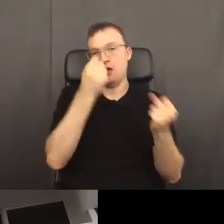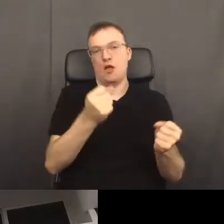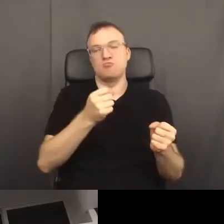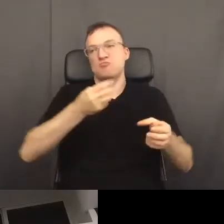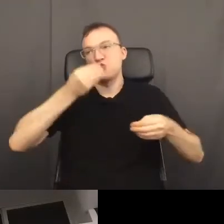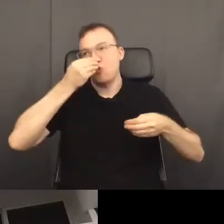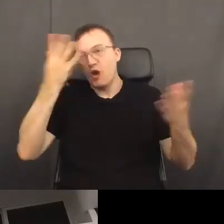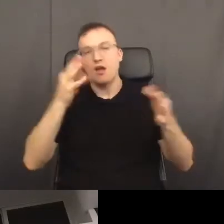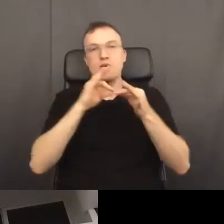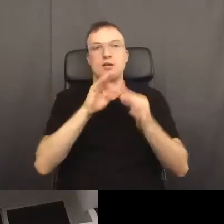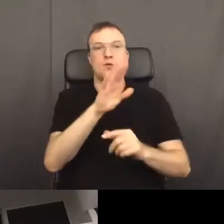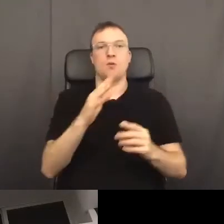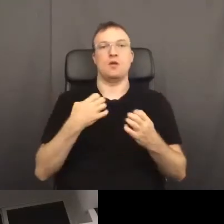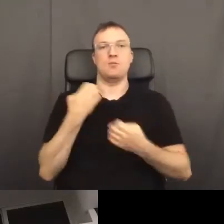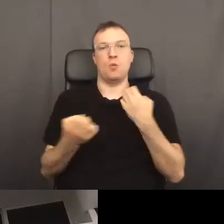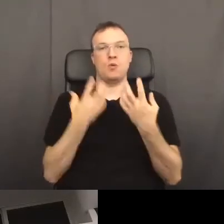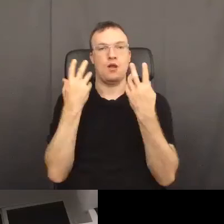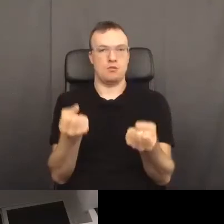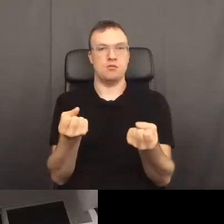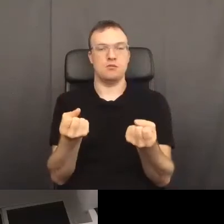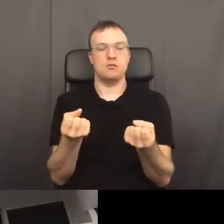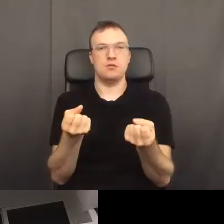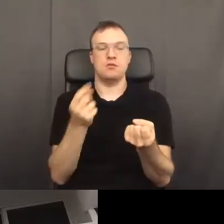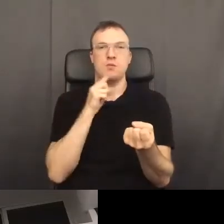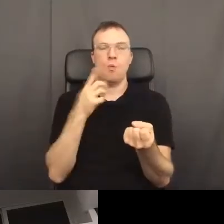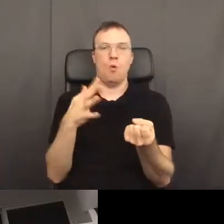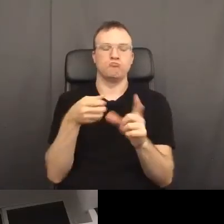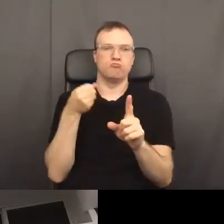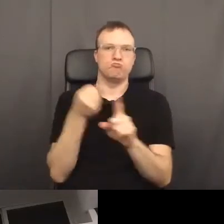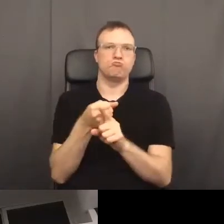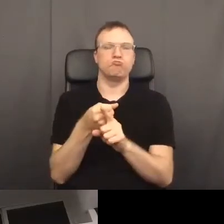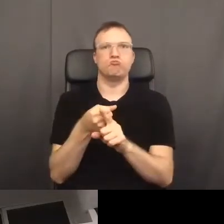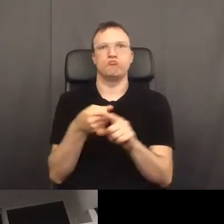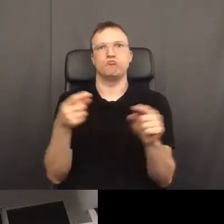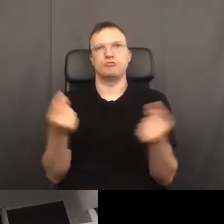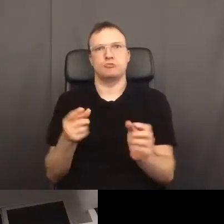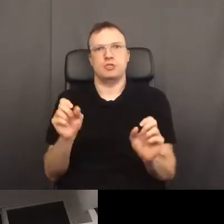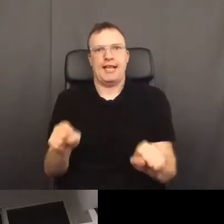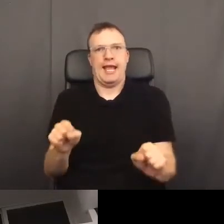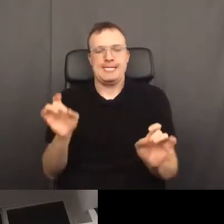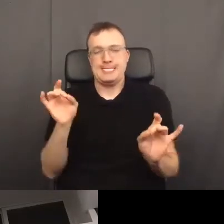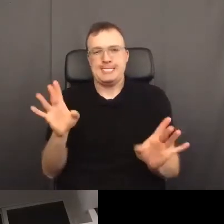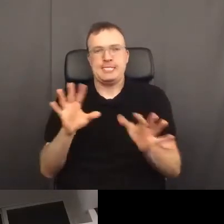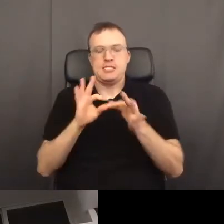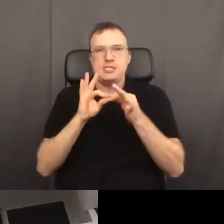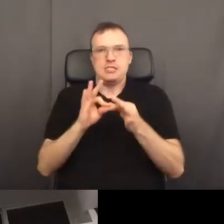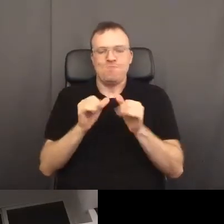your emotional health, it can take quite a toll just maintaining those